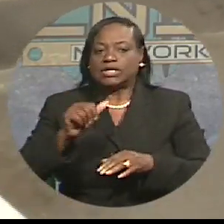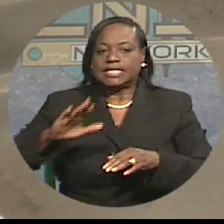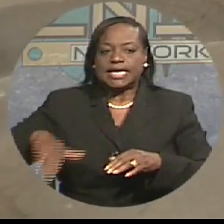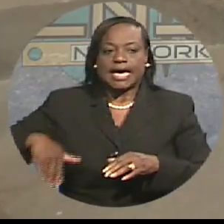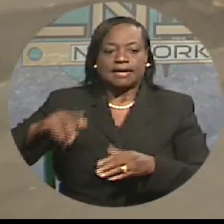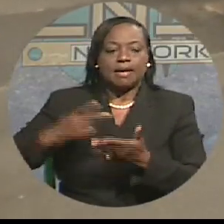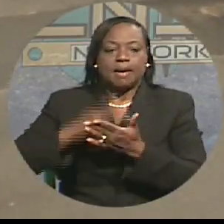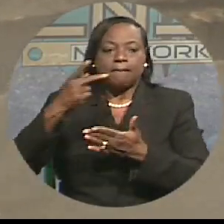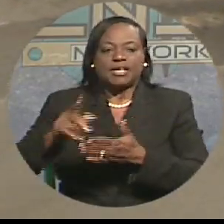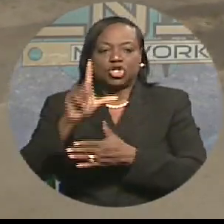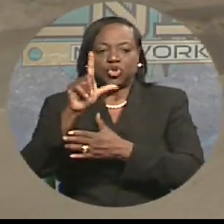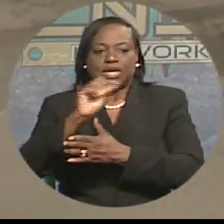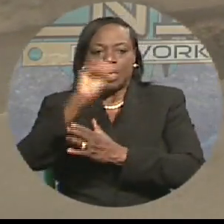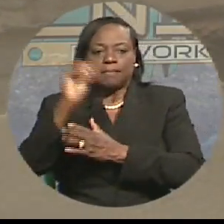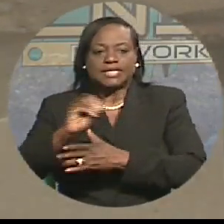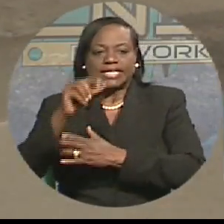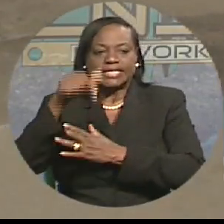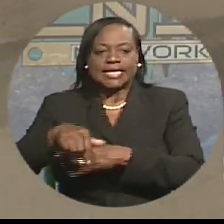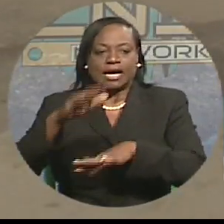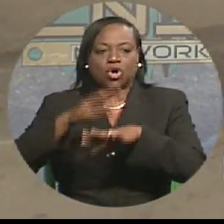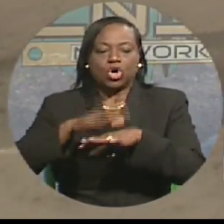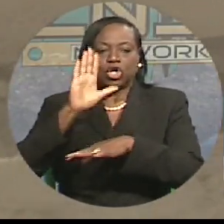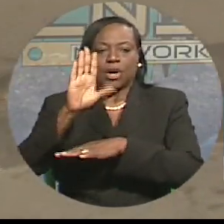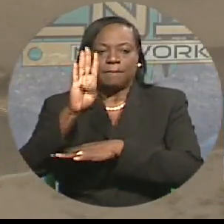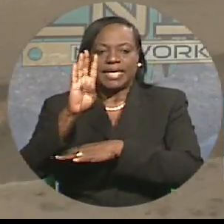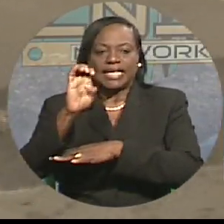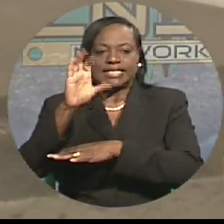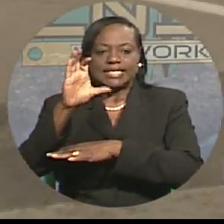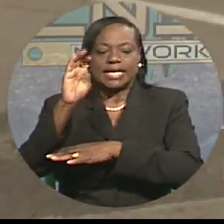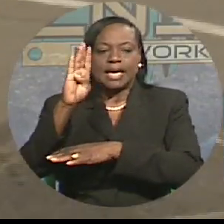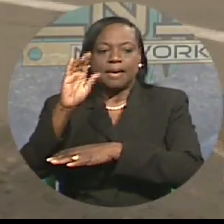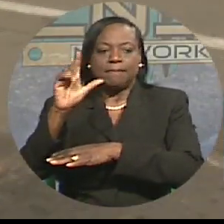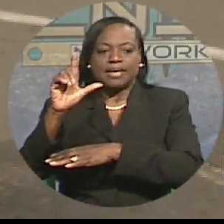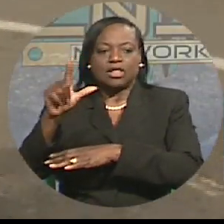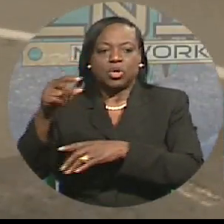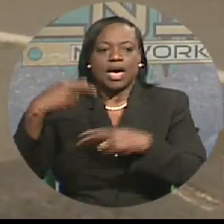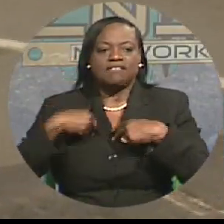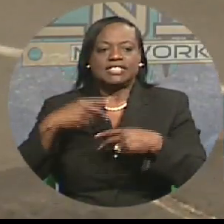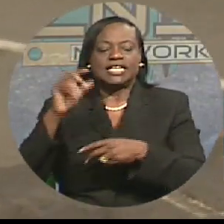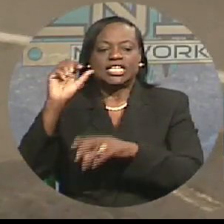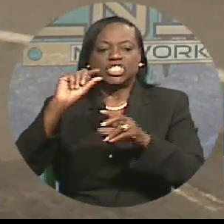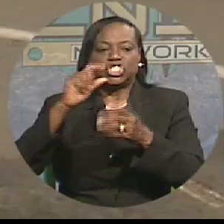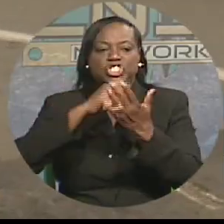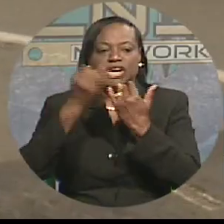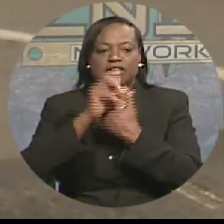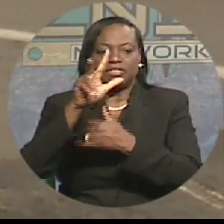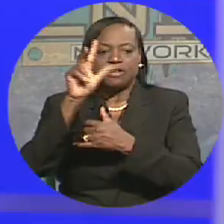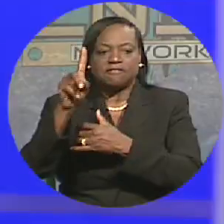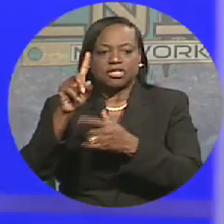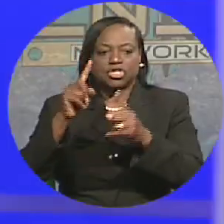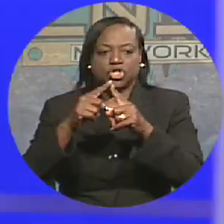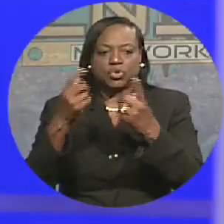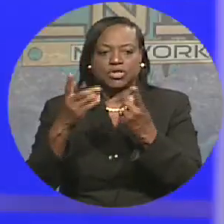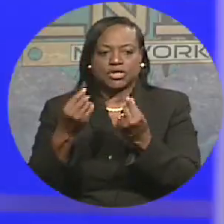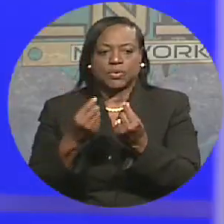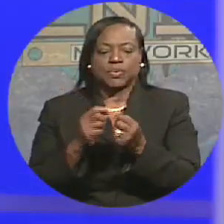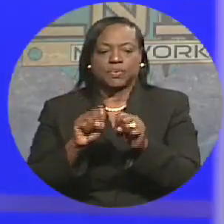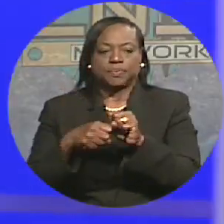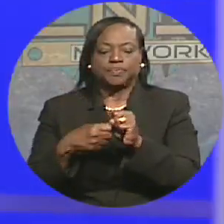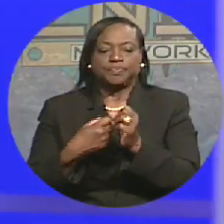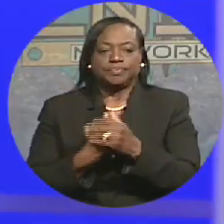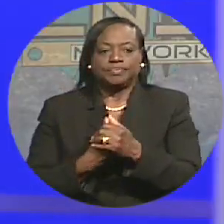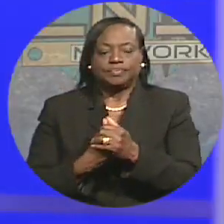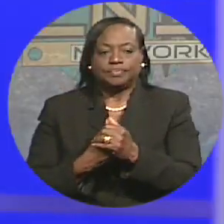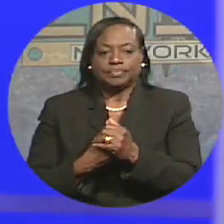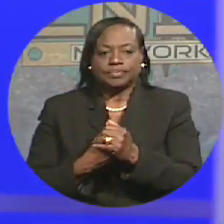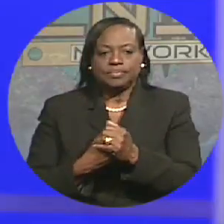you have until January 31st to do so. LaDon Davis, ZNS Network News. A major government